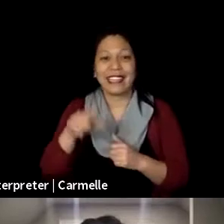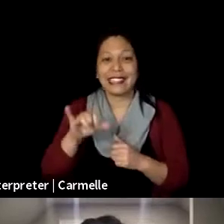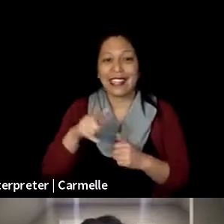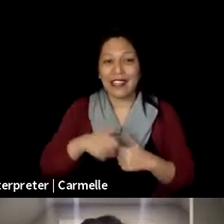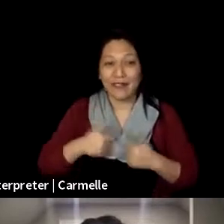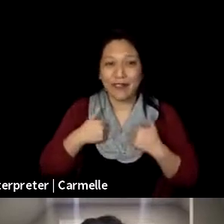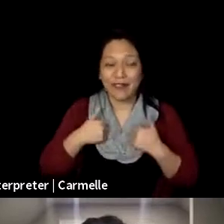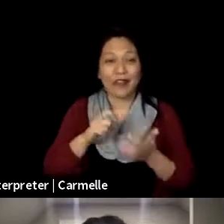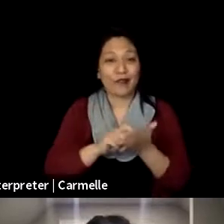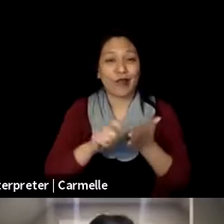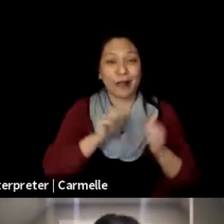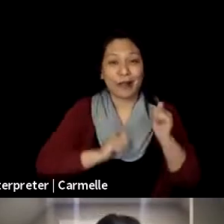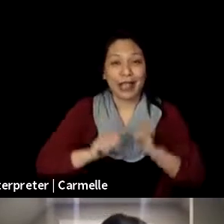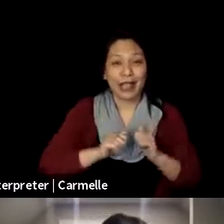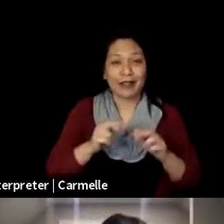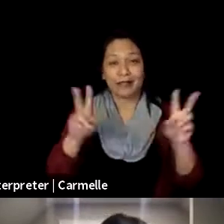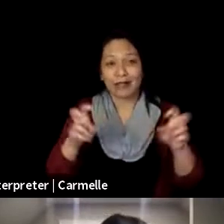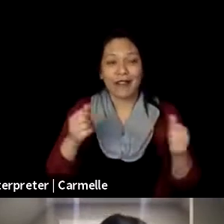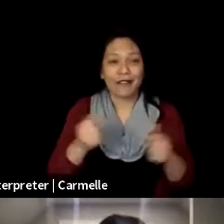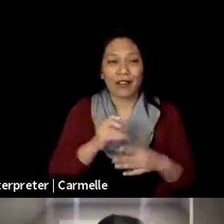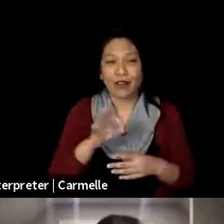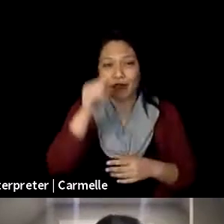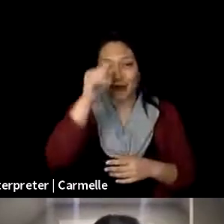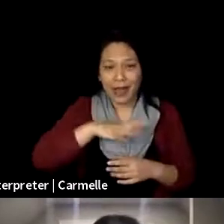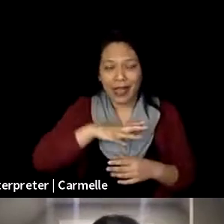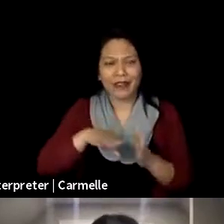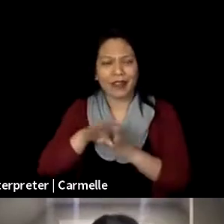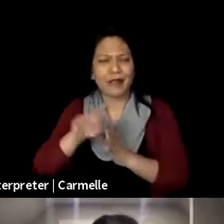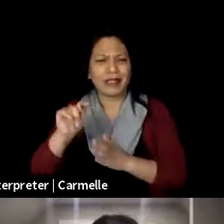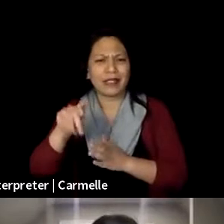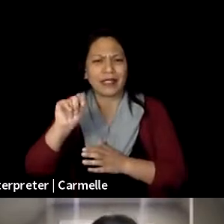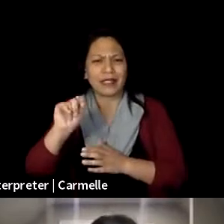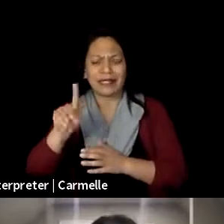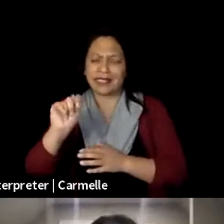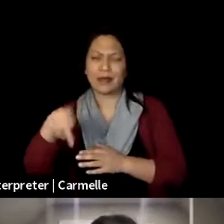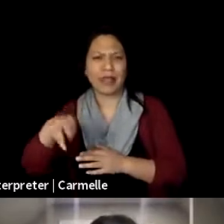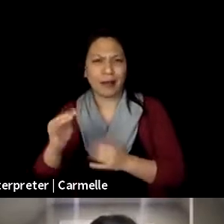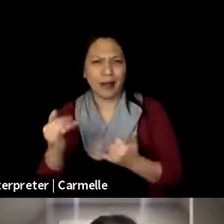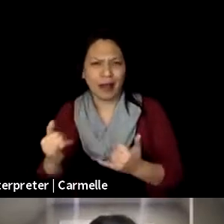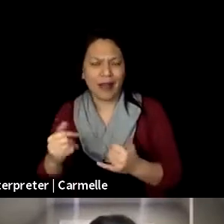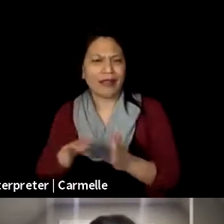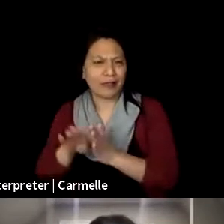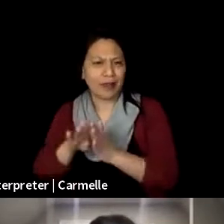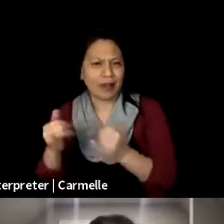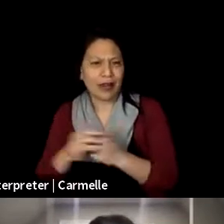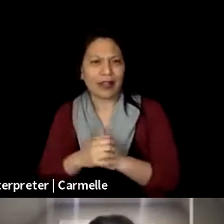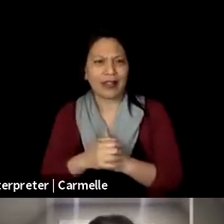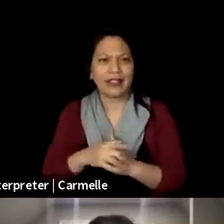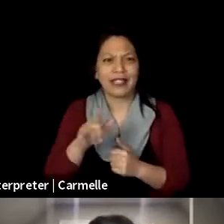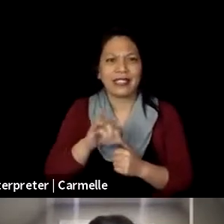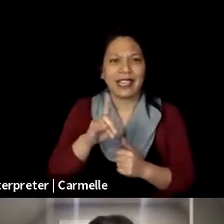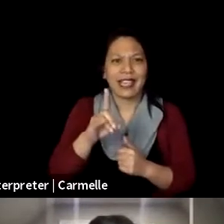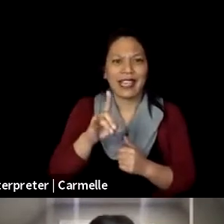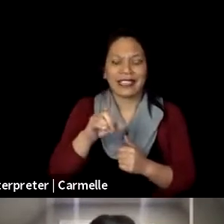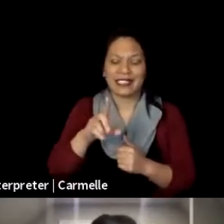playwriting include Fear of Men, in development at Theatre Passe Muraille, Zaddy Issues, which is in development at Ergo